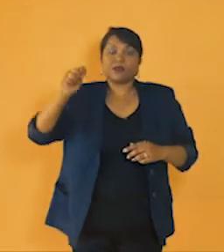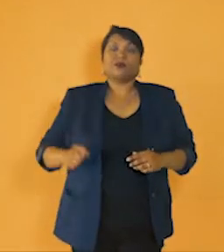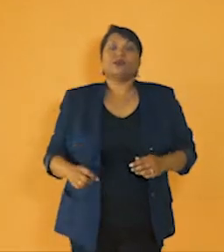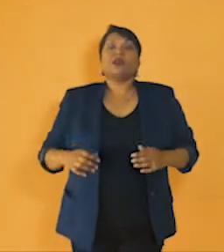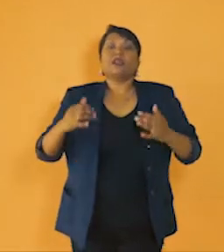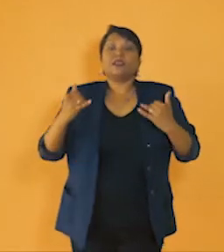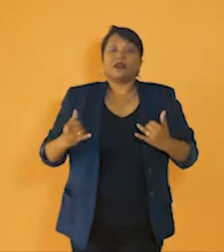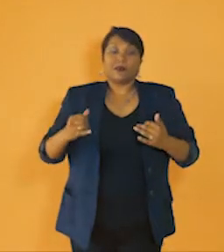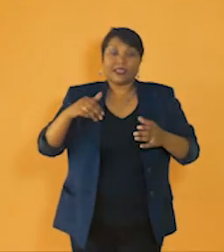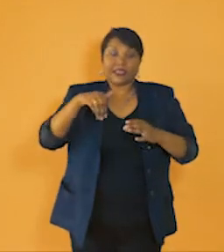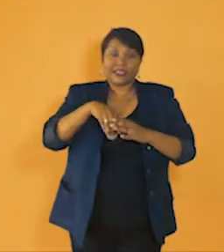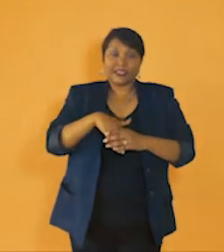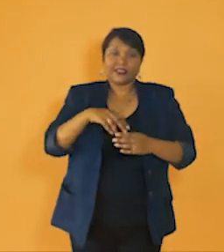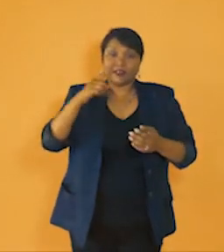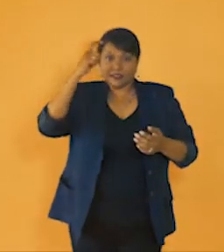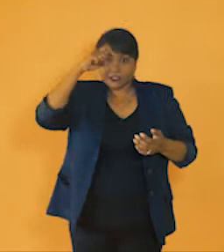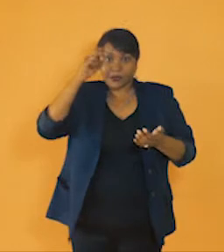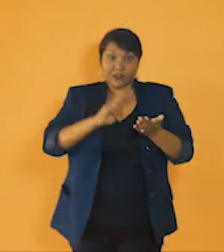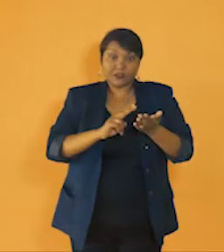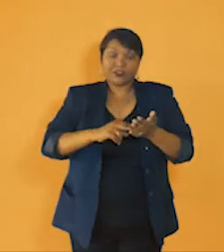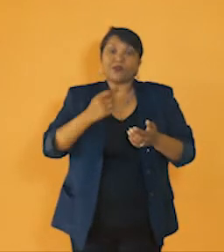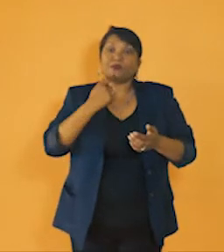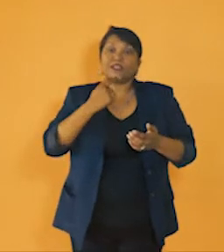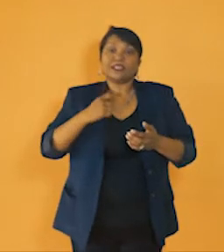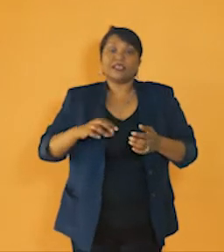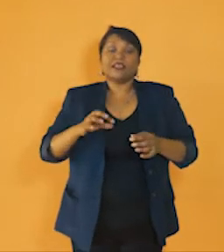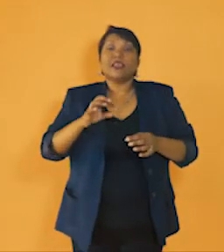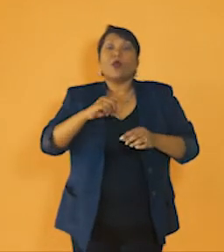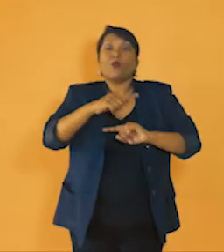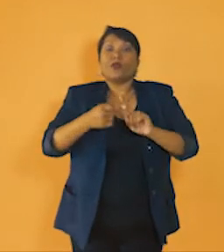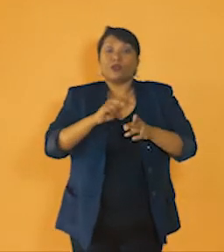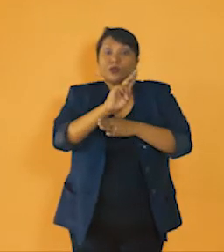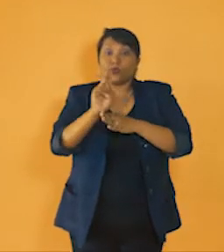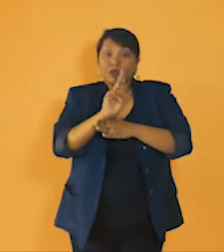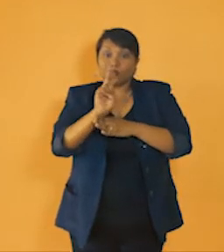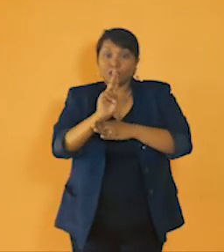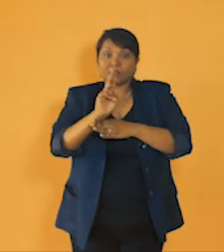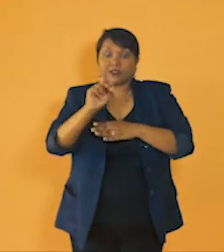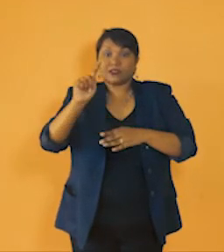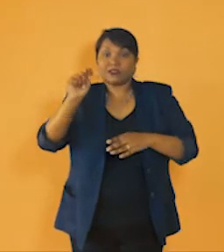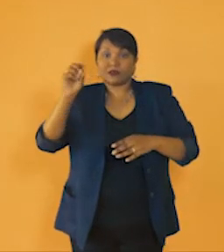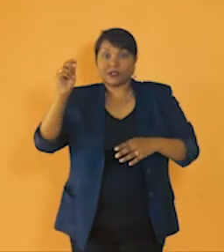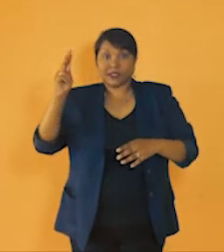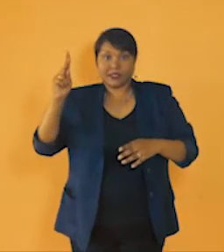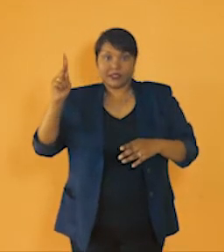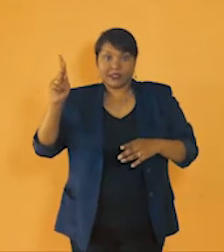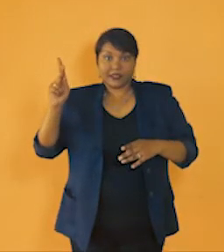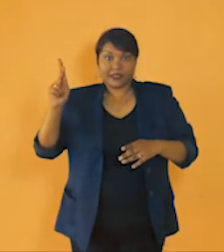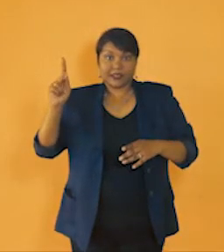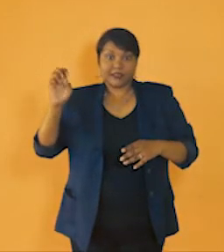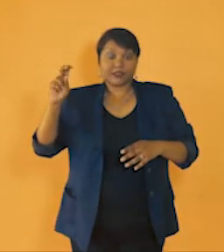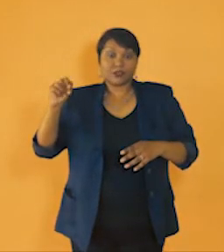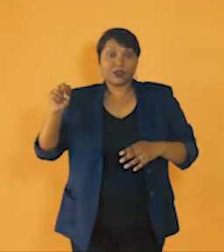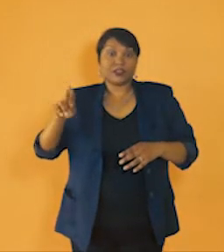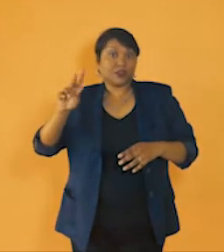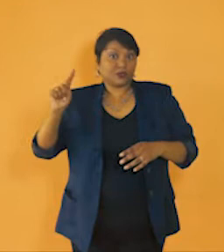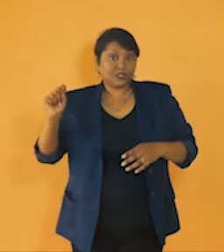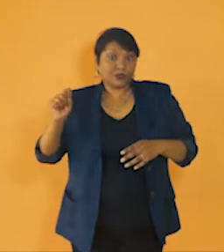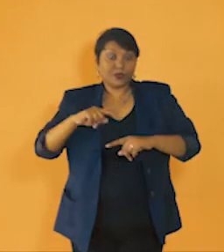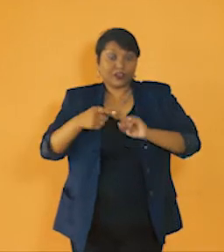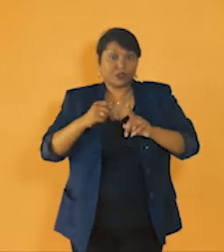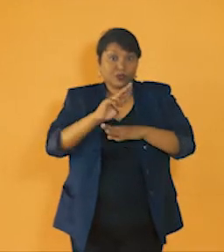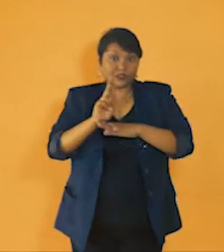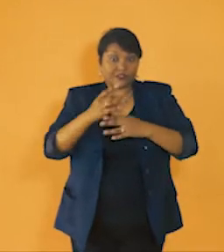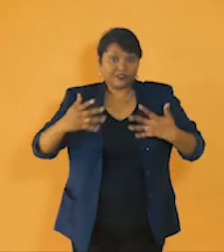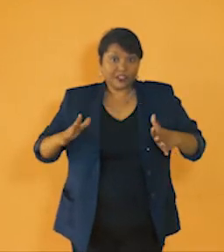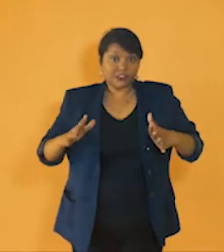one token is used, it's burnt immediately. So that token is taken out of the system. So there's no inflation and there's none of that stuff. And once all the tokens are used